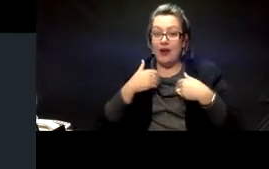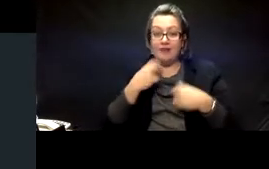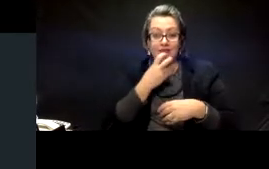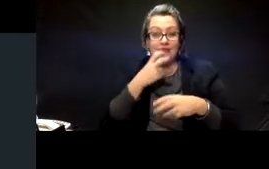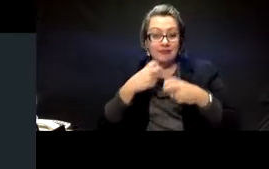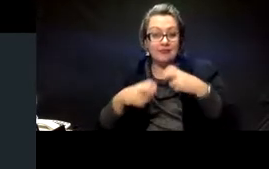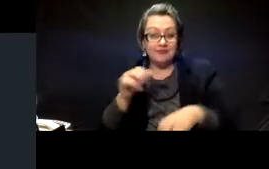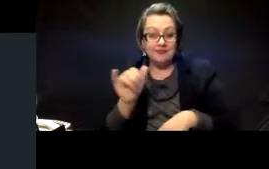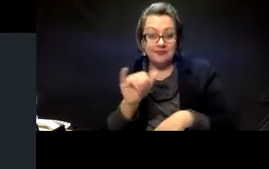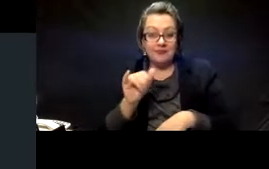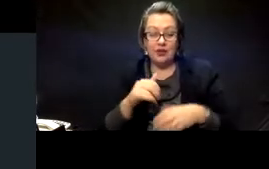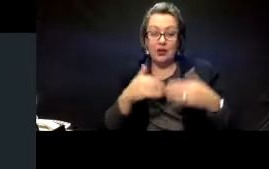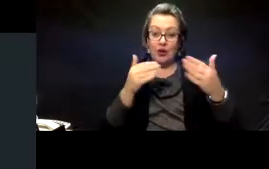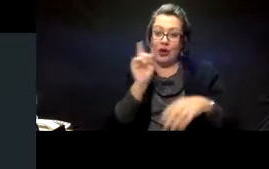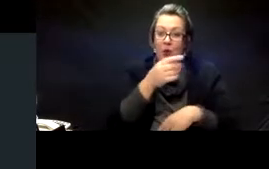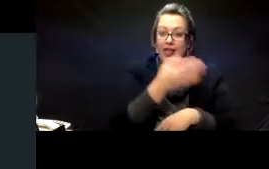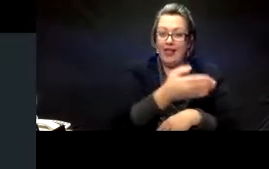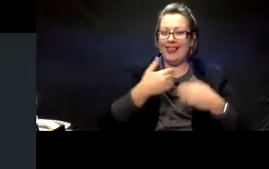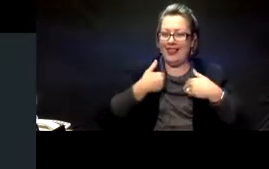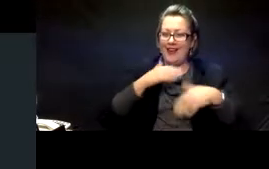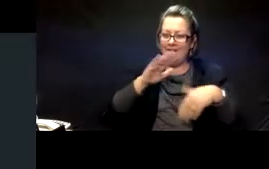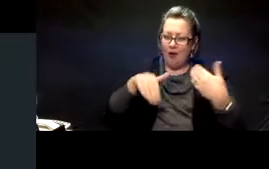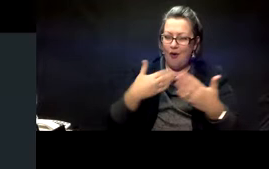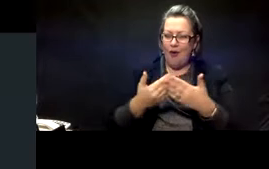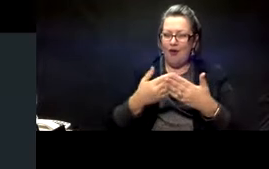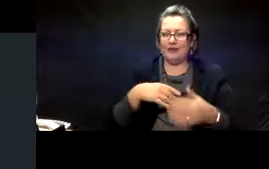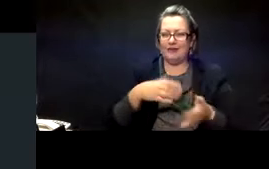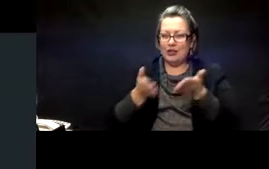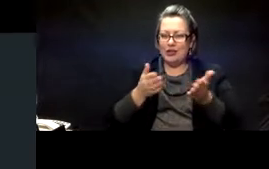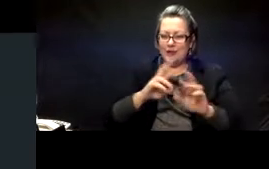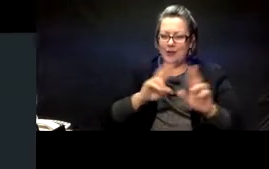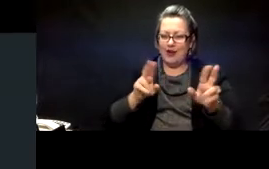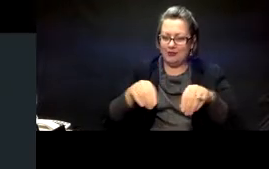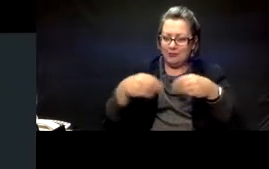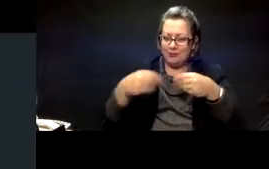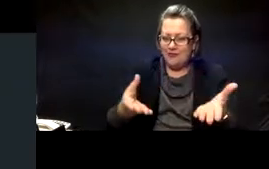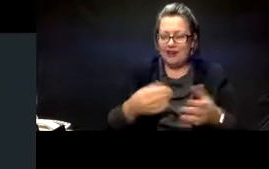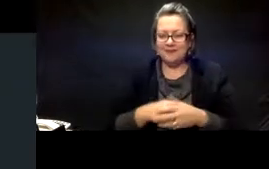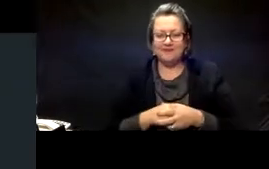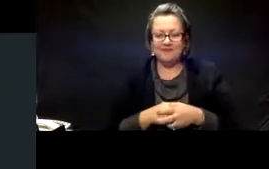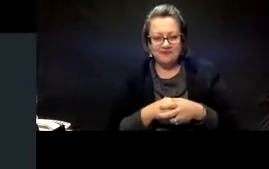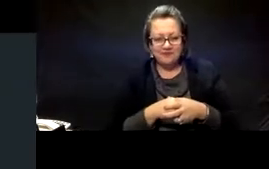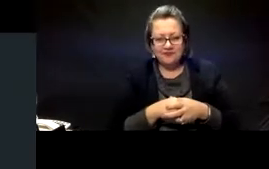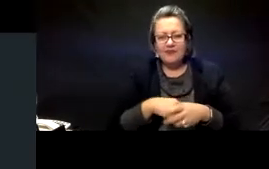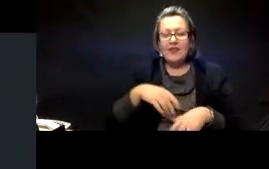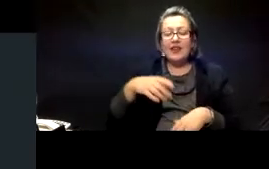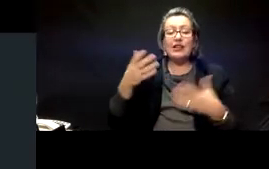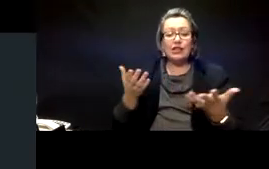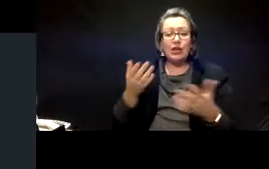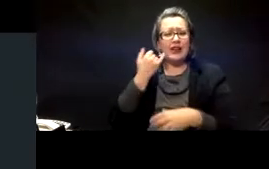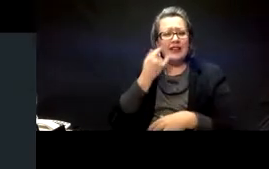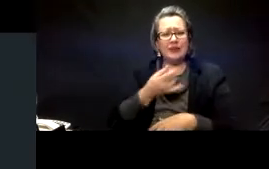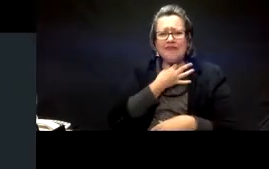deafblind, and hard of hearing people who have, and then also those who have speech difficulties. They have all of the services to provide.